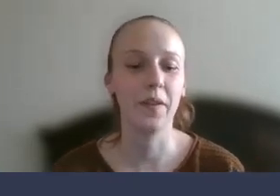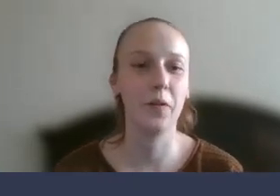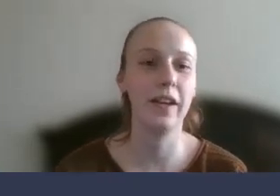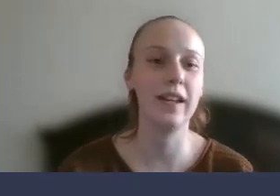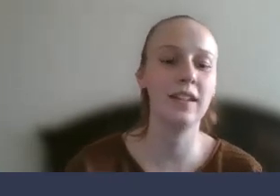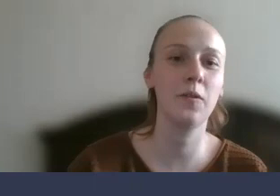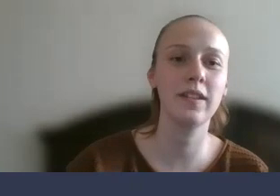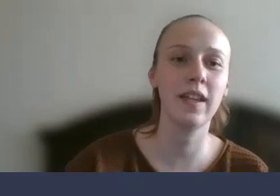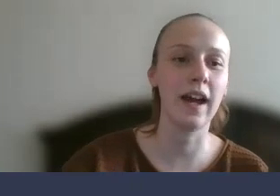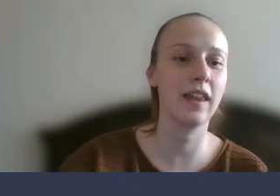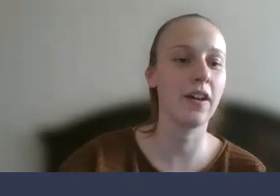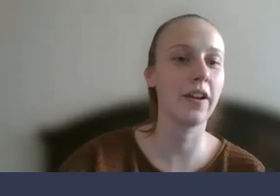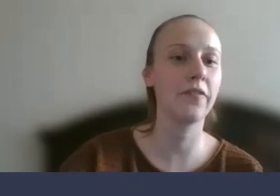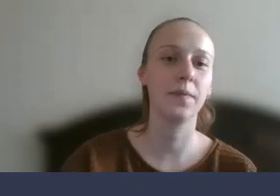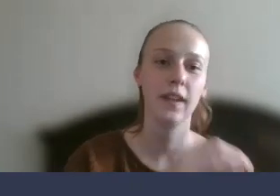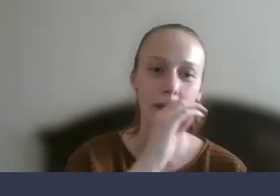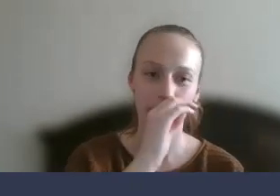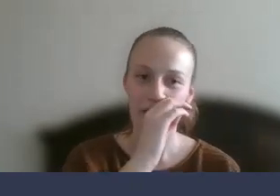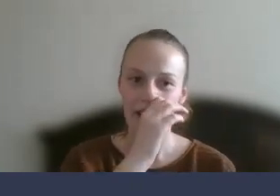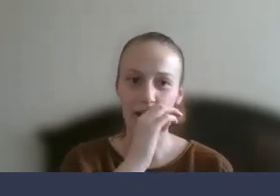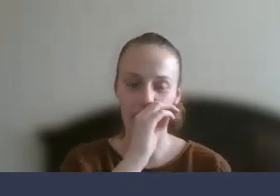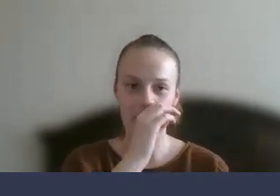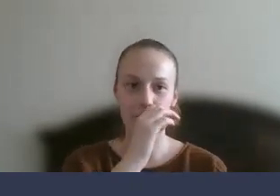Okay, I will get into the ones that I thought of.